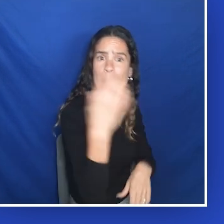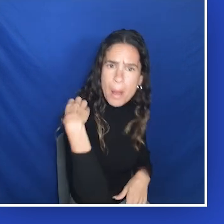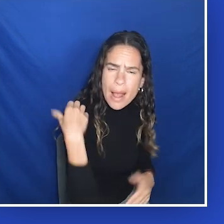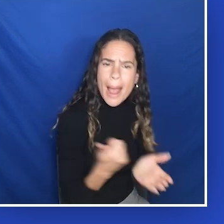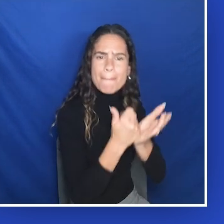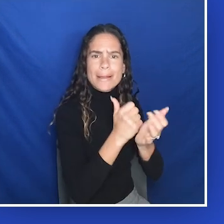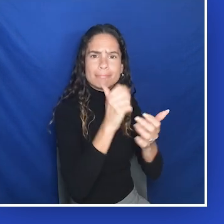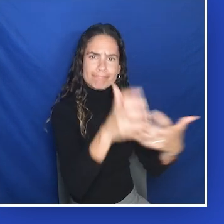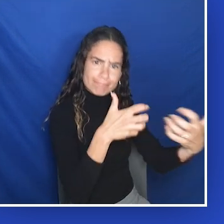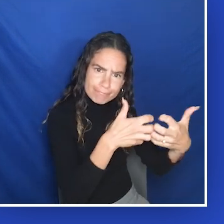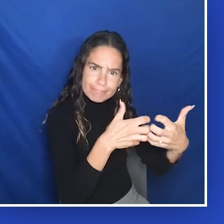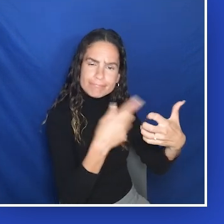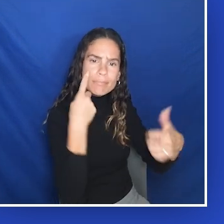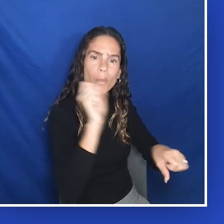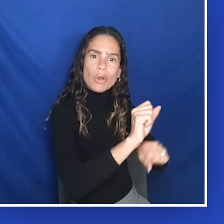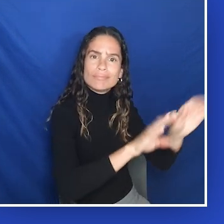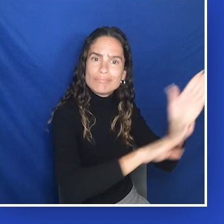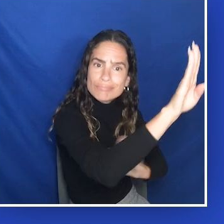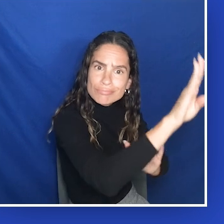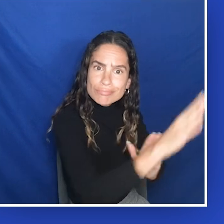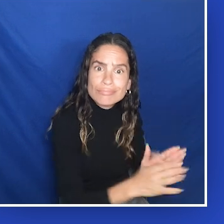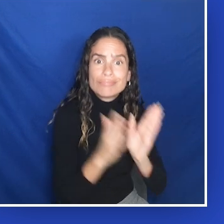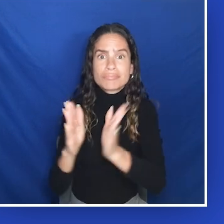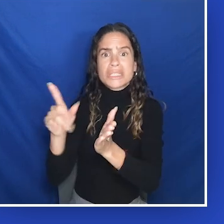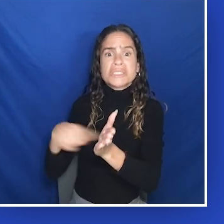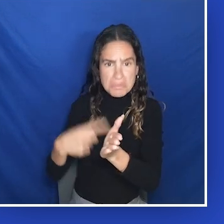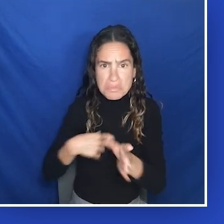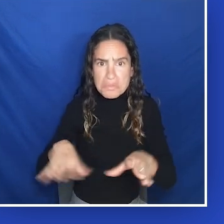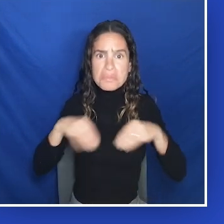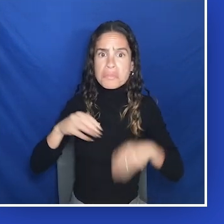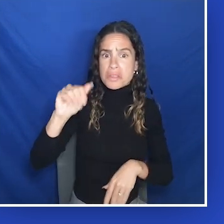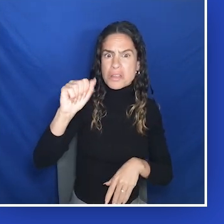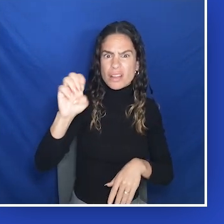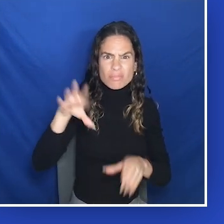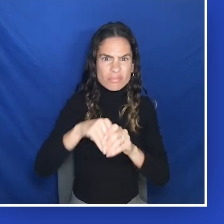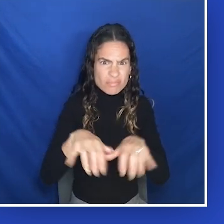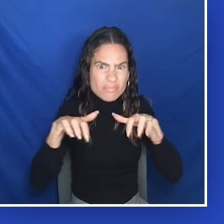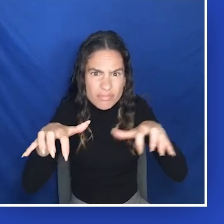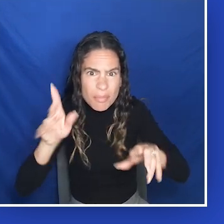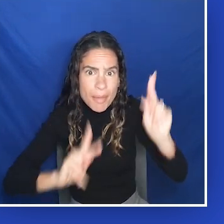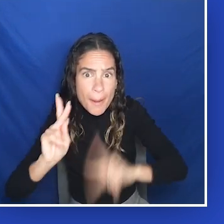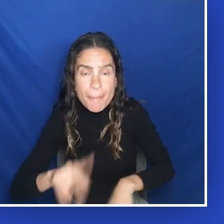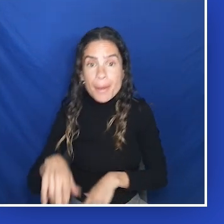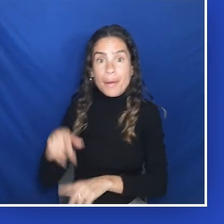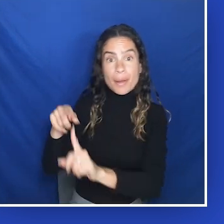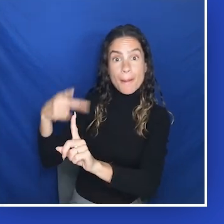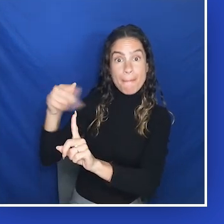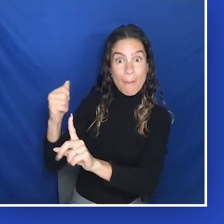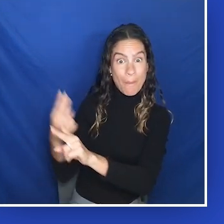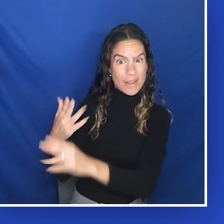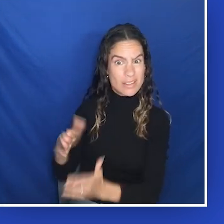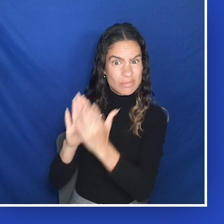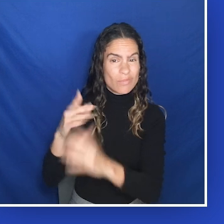with their employers to get the reasonable accommodations they need to succeed at their job. Sometimes, we take on a case involving lots of people.